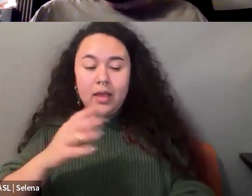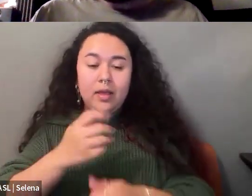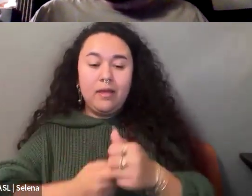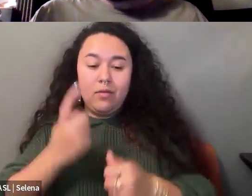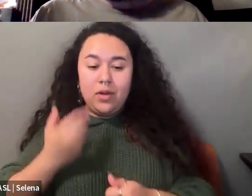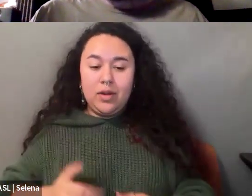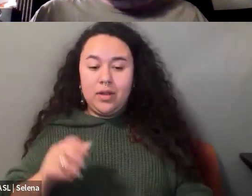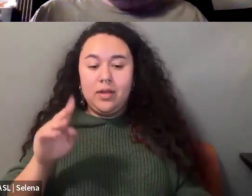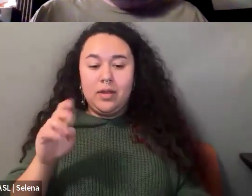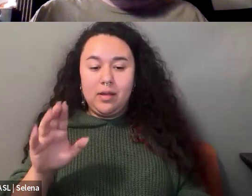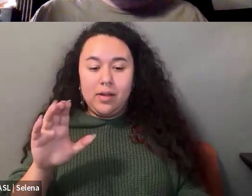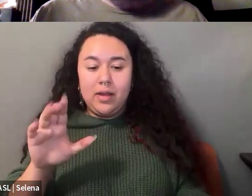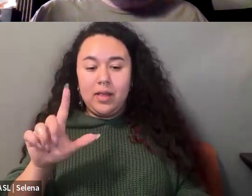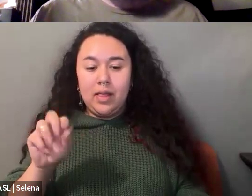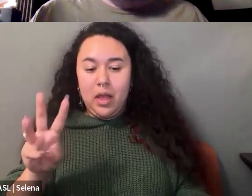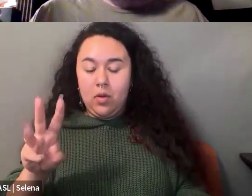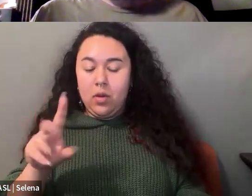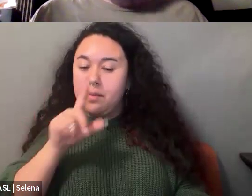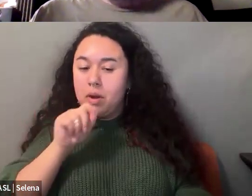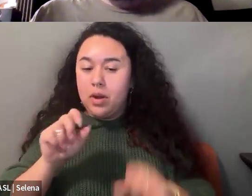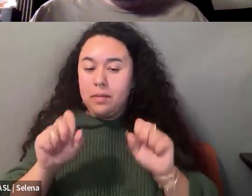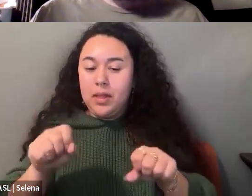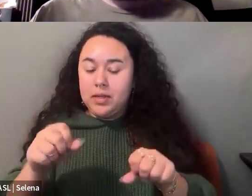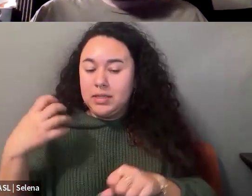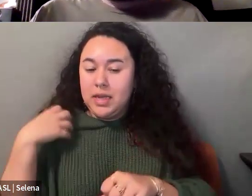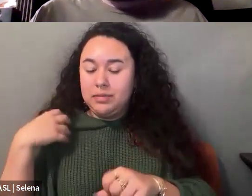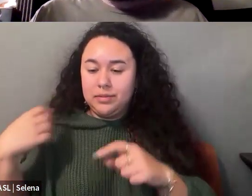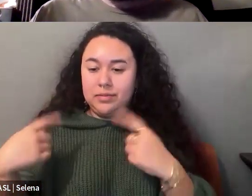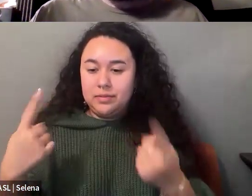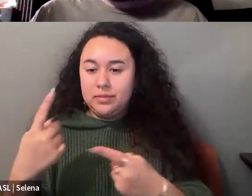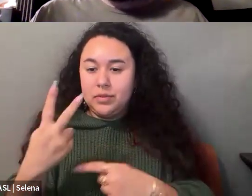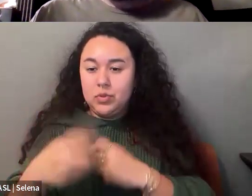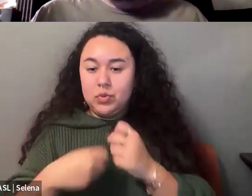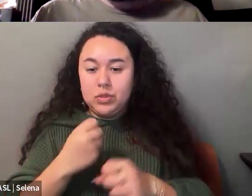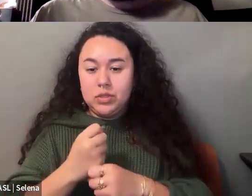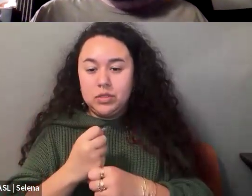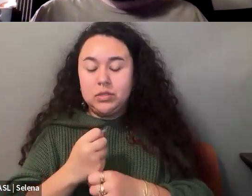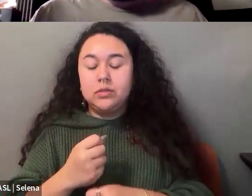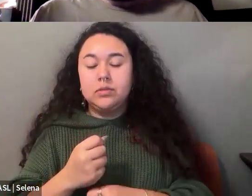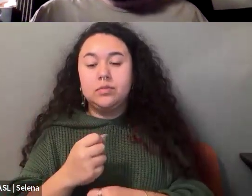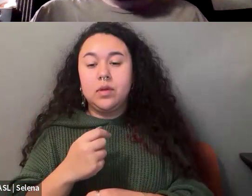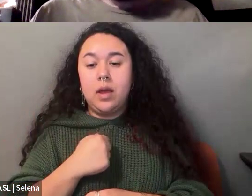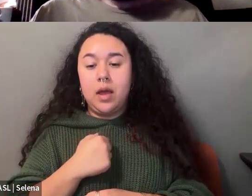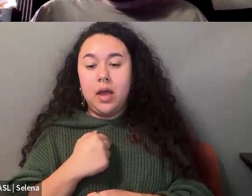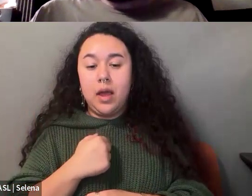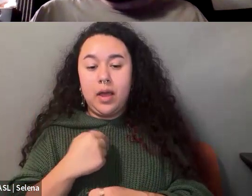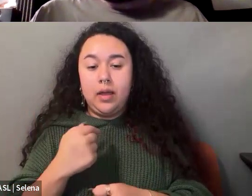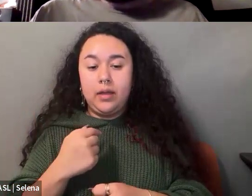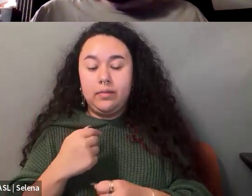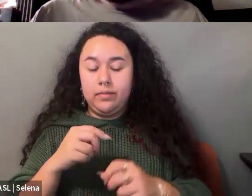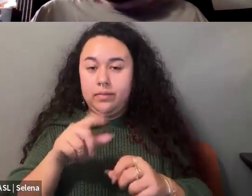Eric Clow. I've been a birdability captain for about 2 years and have